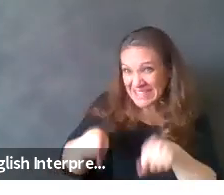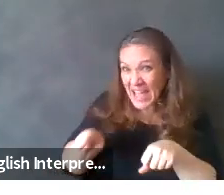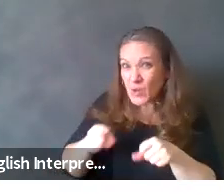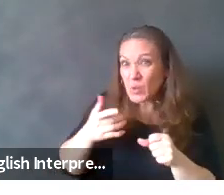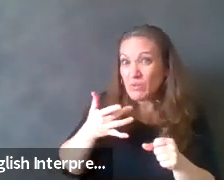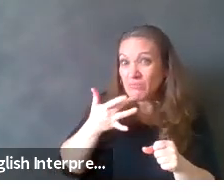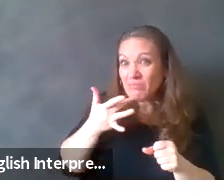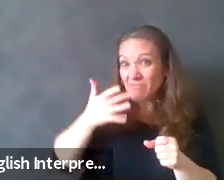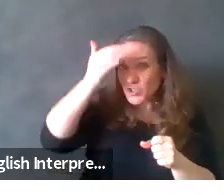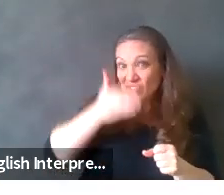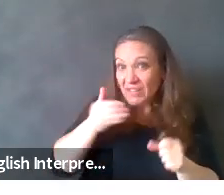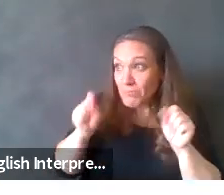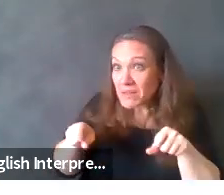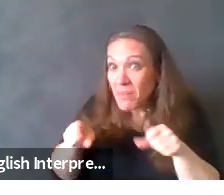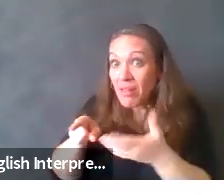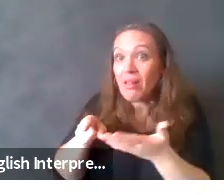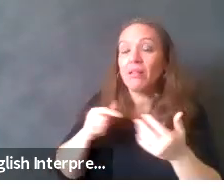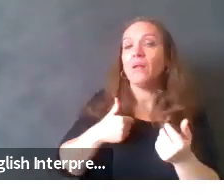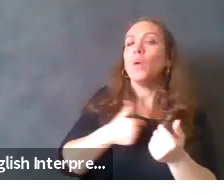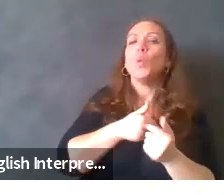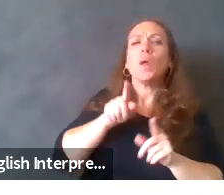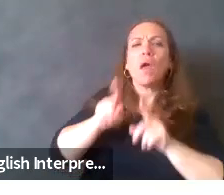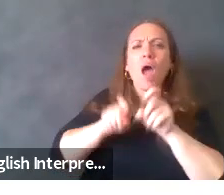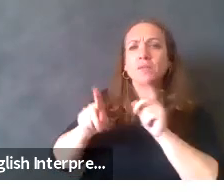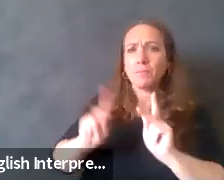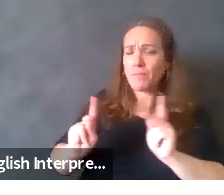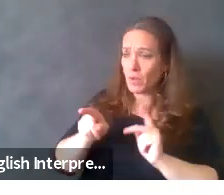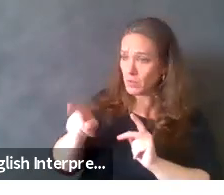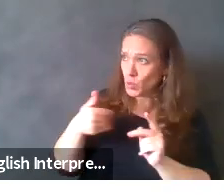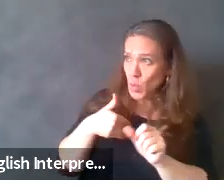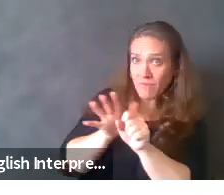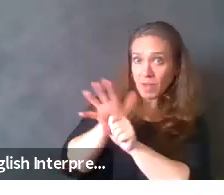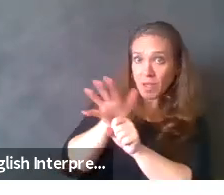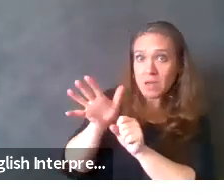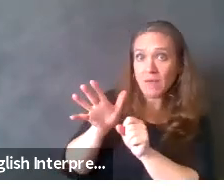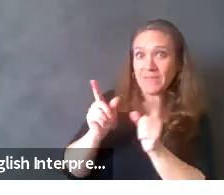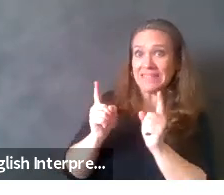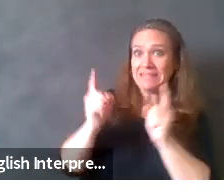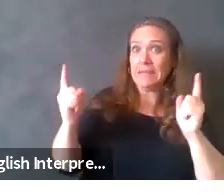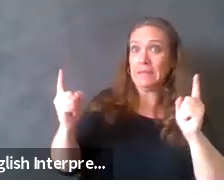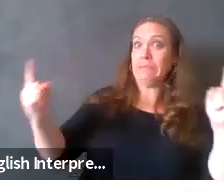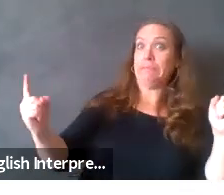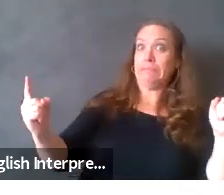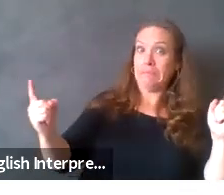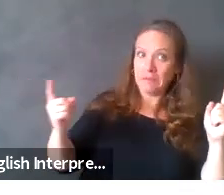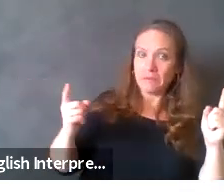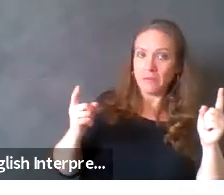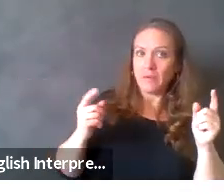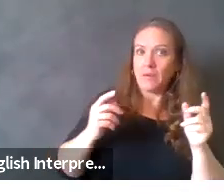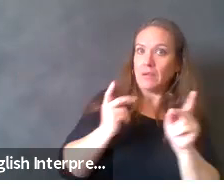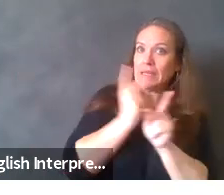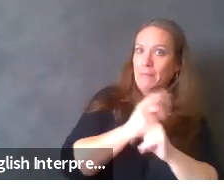We try to make sure that the person had enough space for themselves, but away